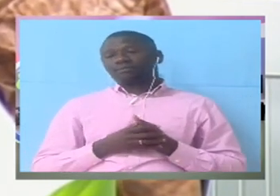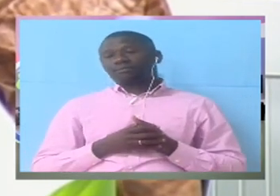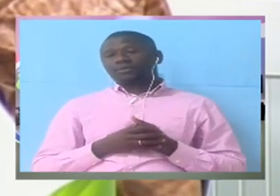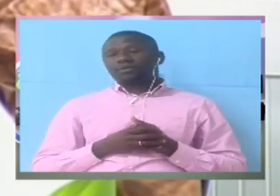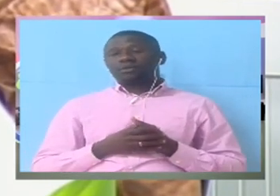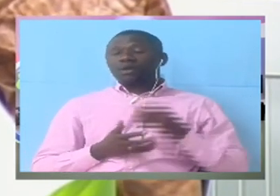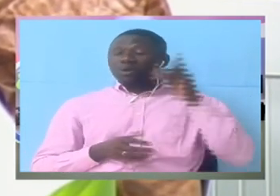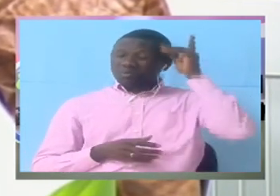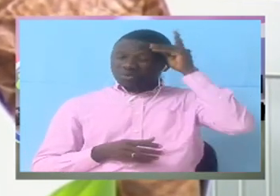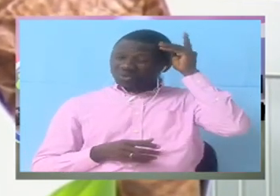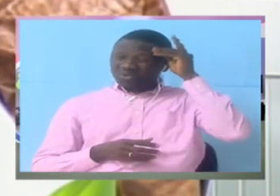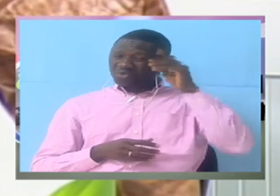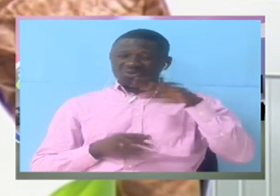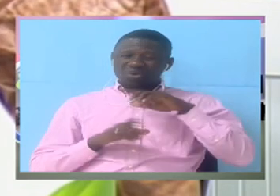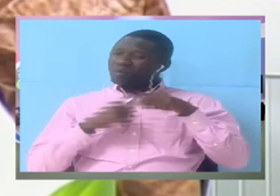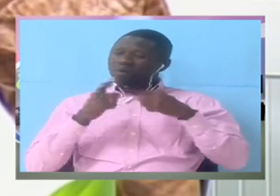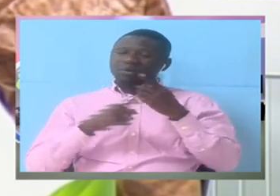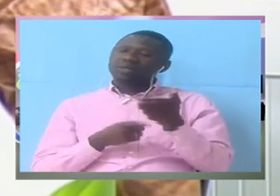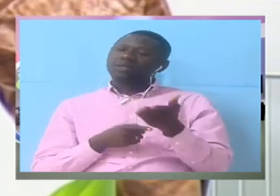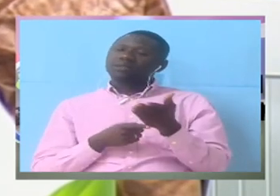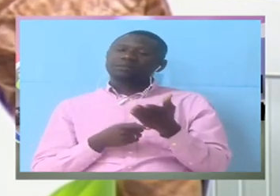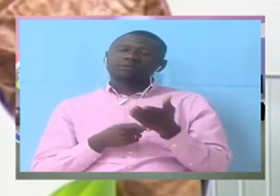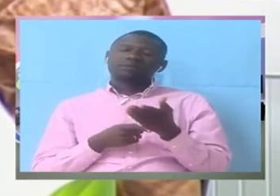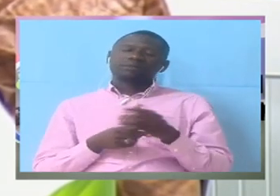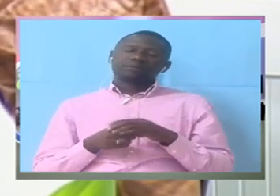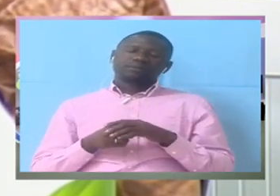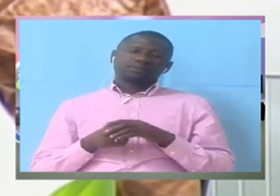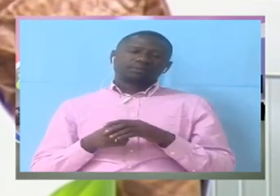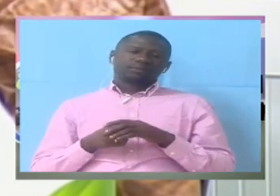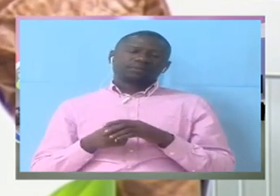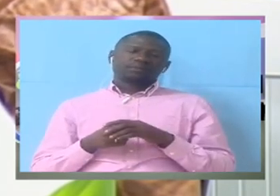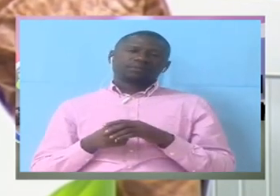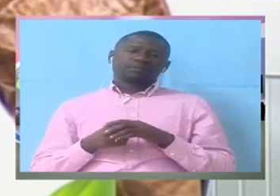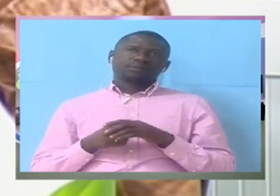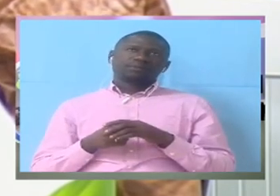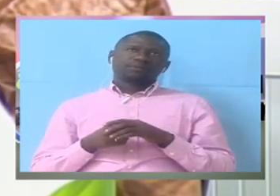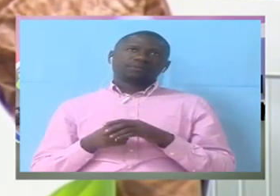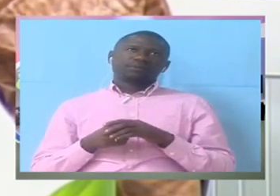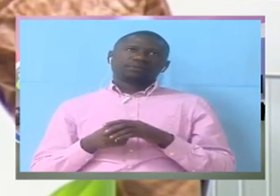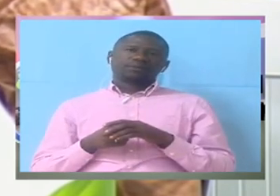country. It is not worth, politics is not worth that.